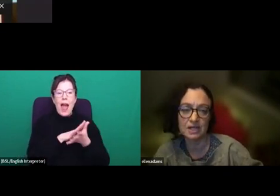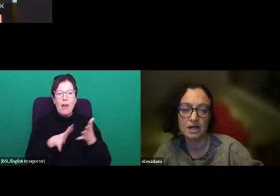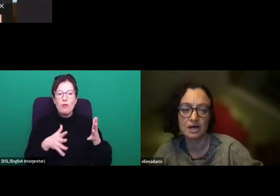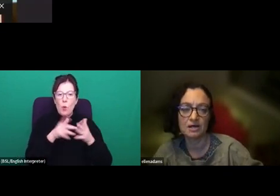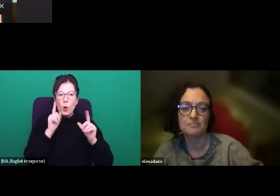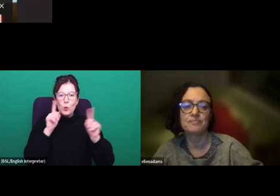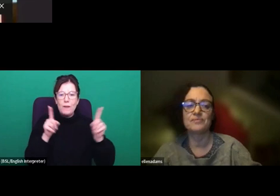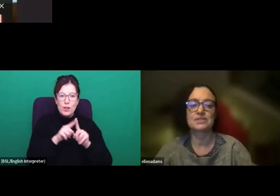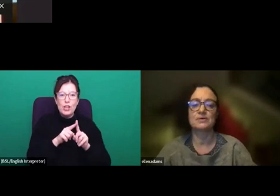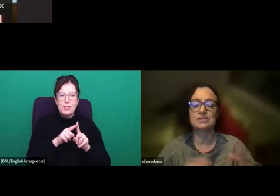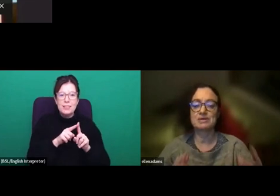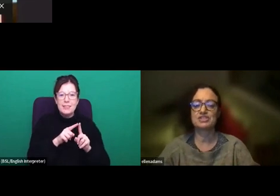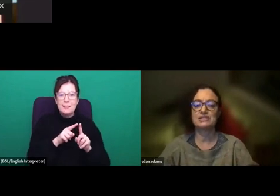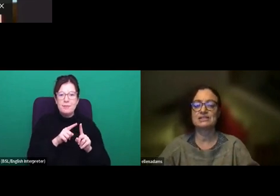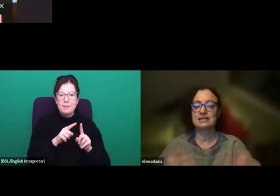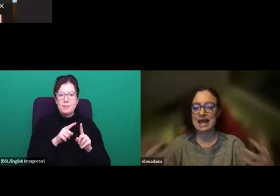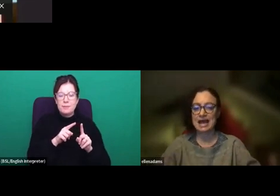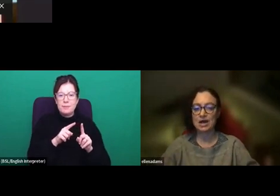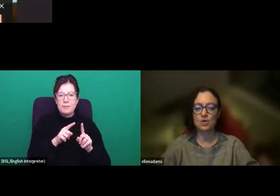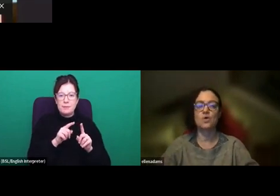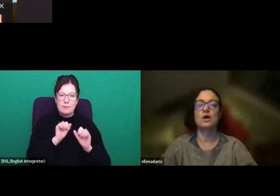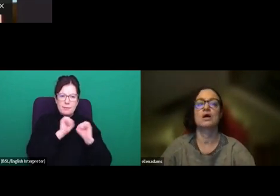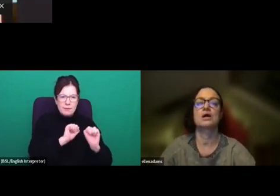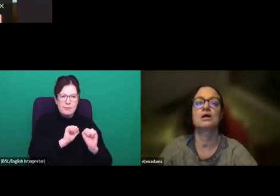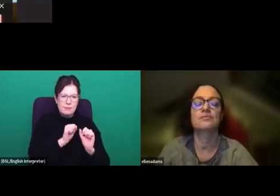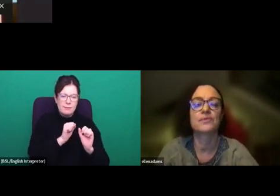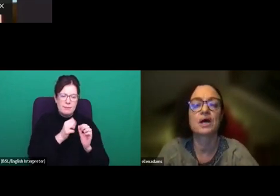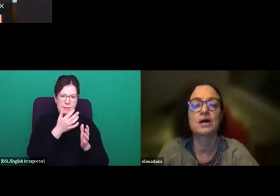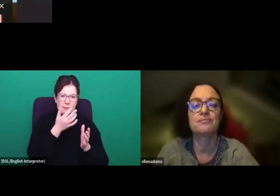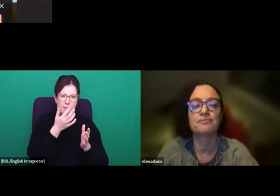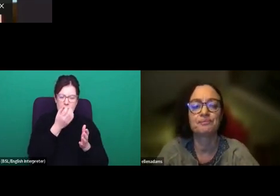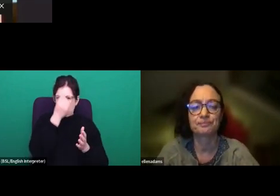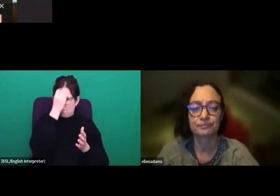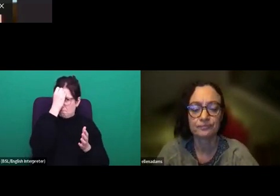University. So a specialist in how